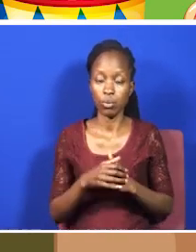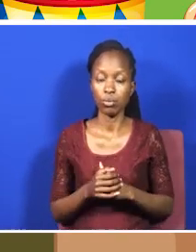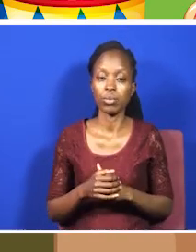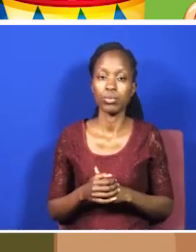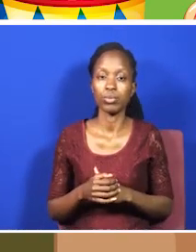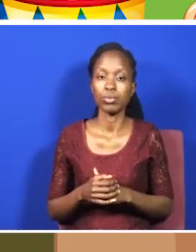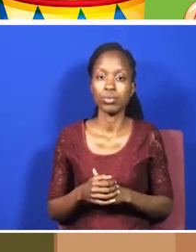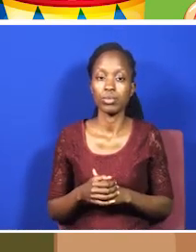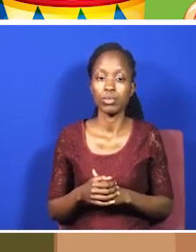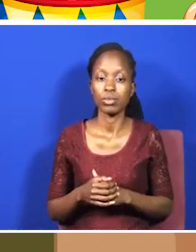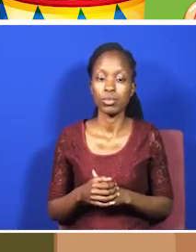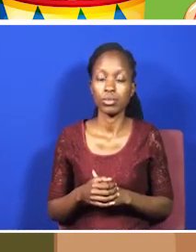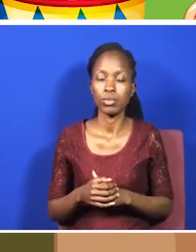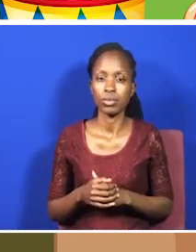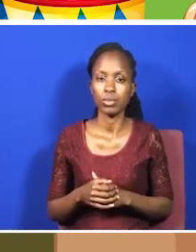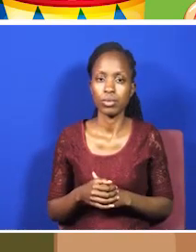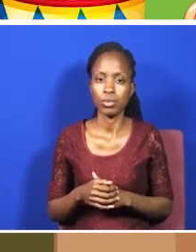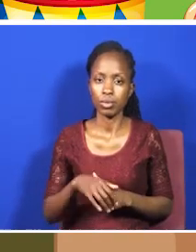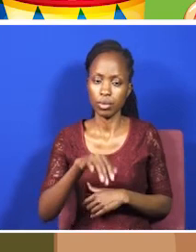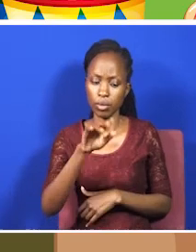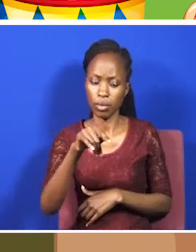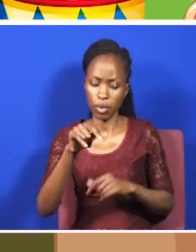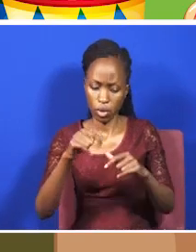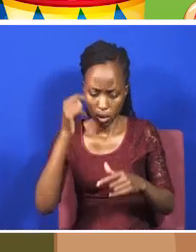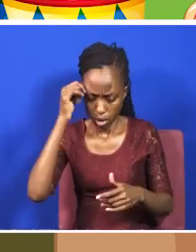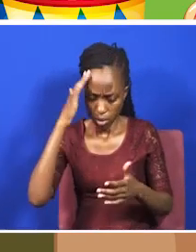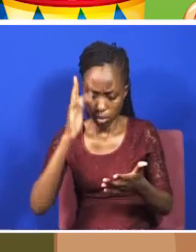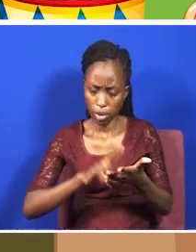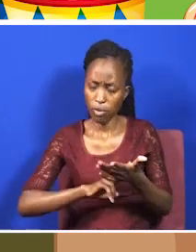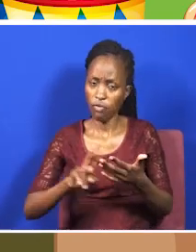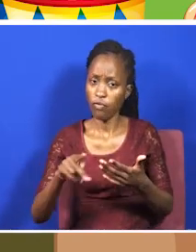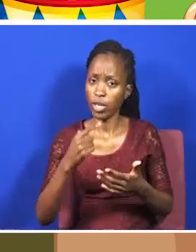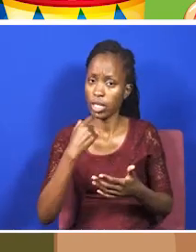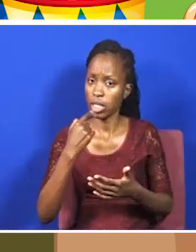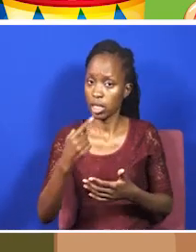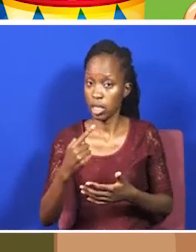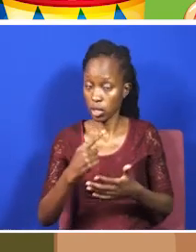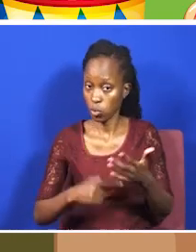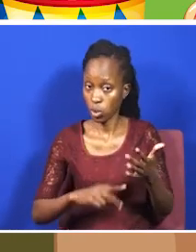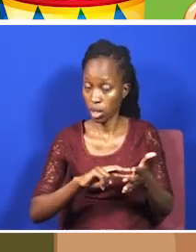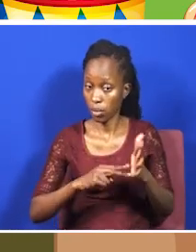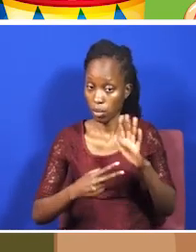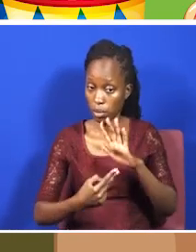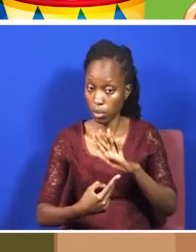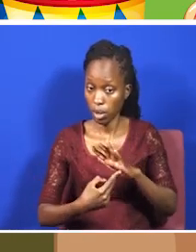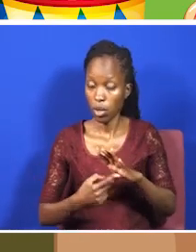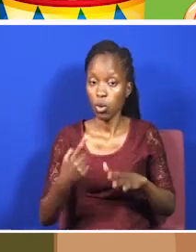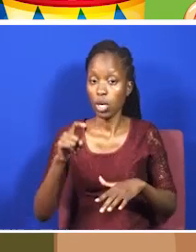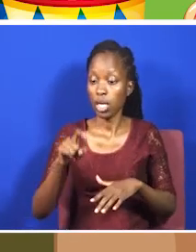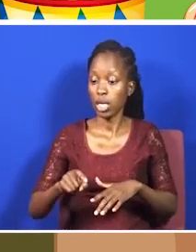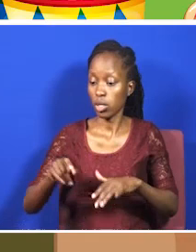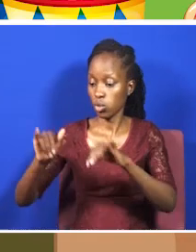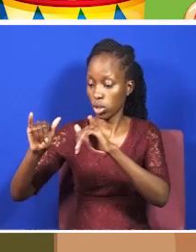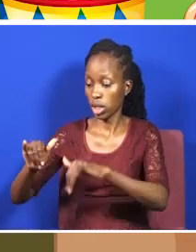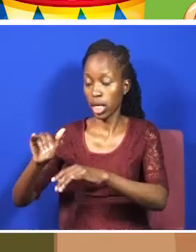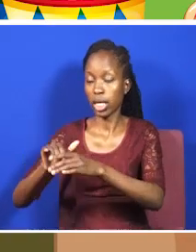Remain in me as I remain in you. What this Bible verse, memory verse,